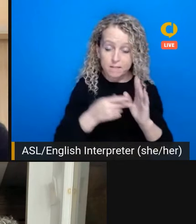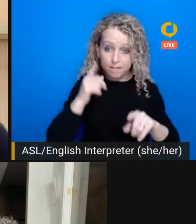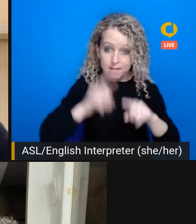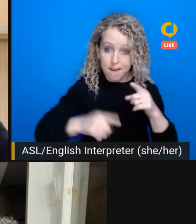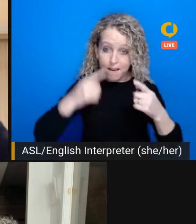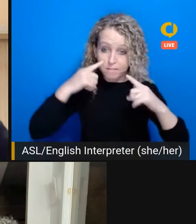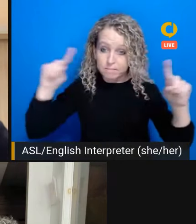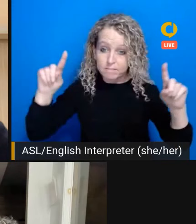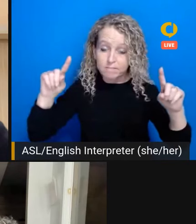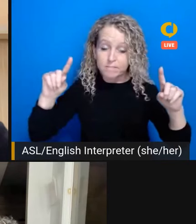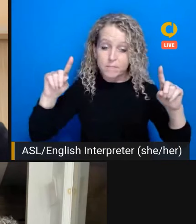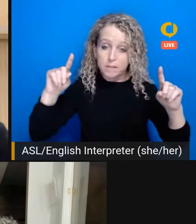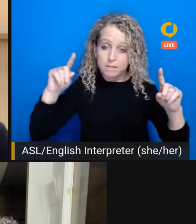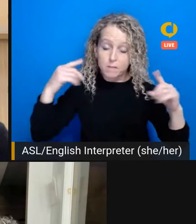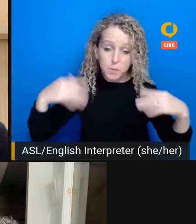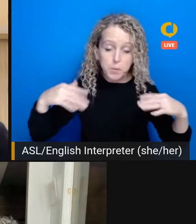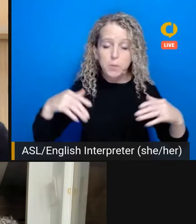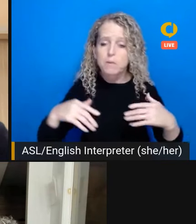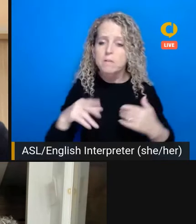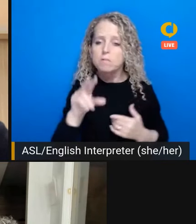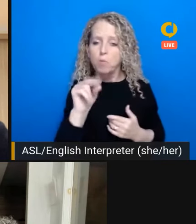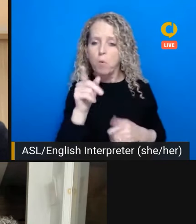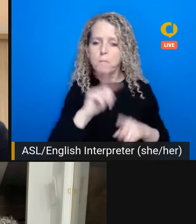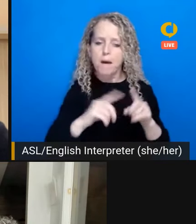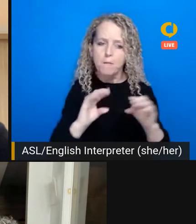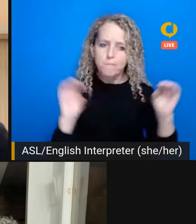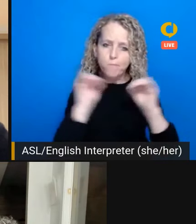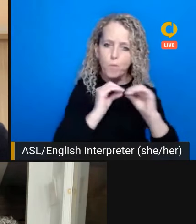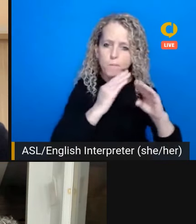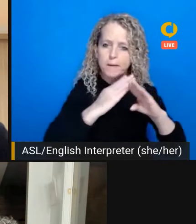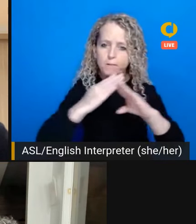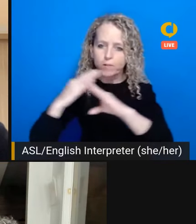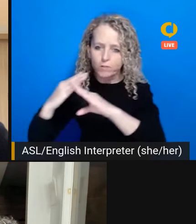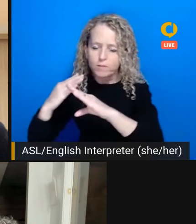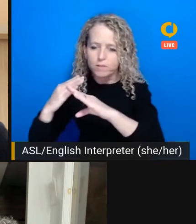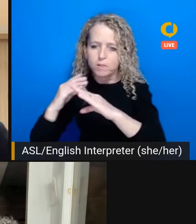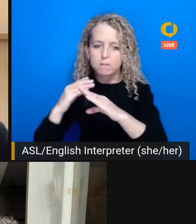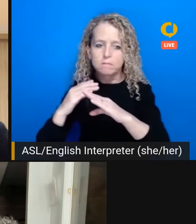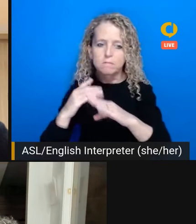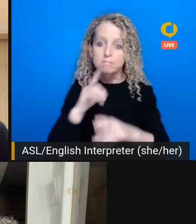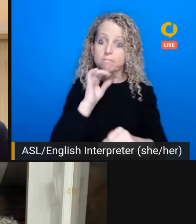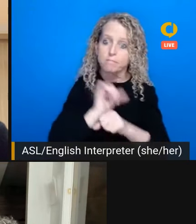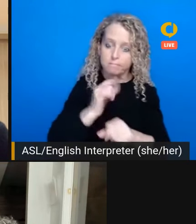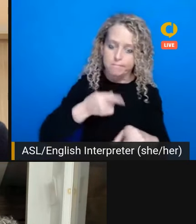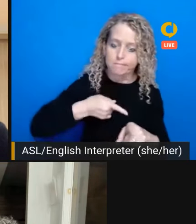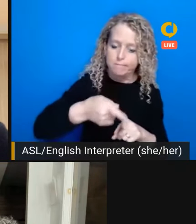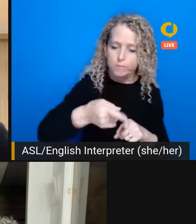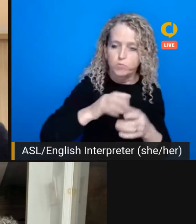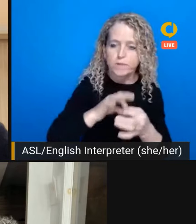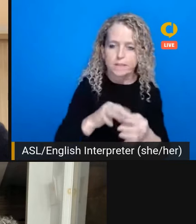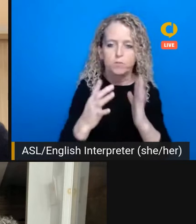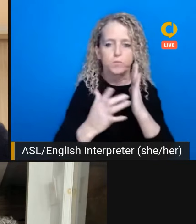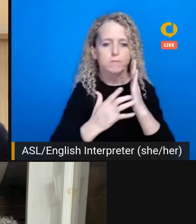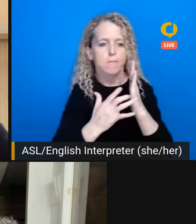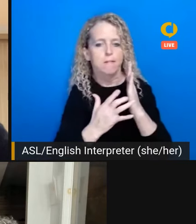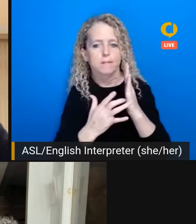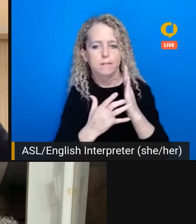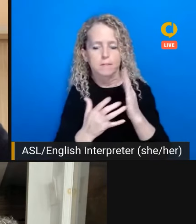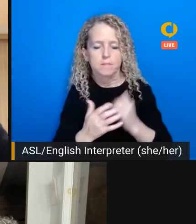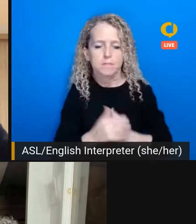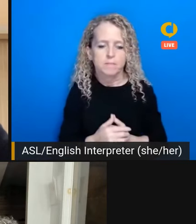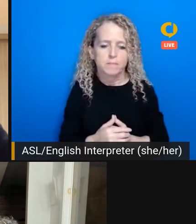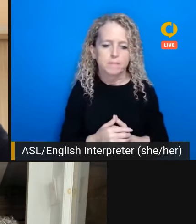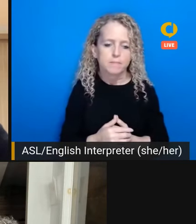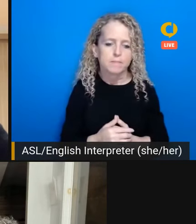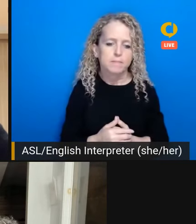to being one of those people who becomes a big tech leader. And that means that while